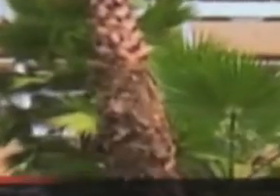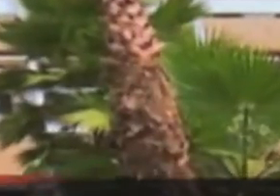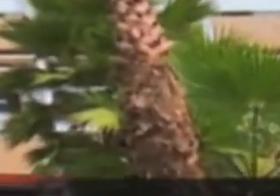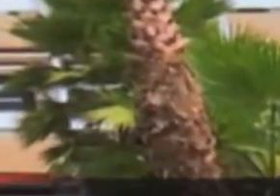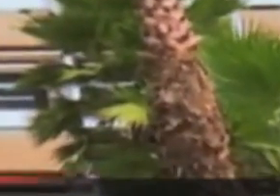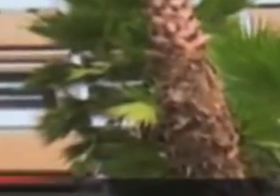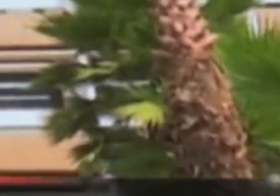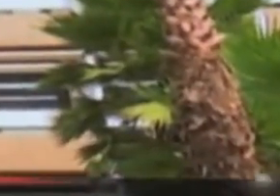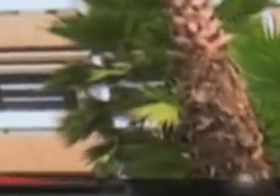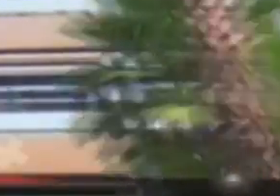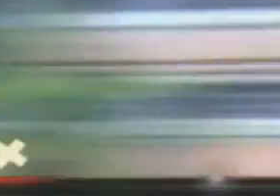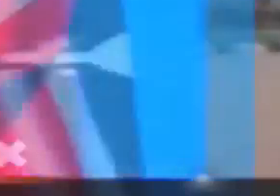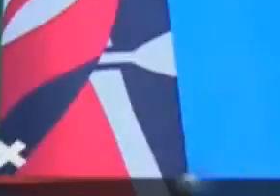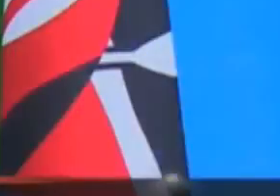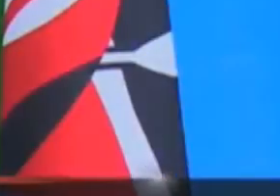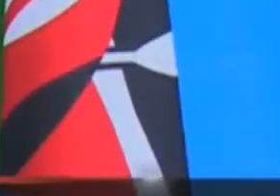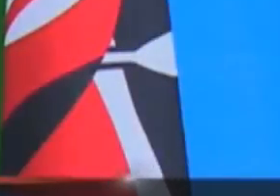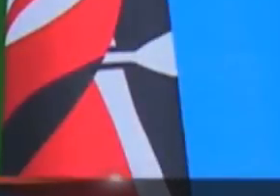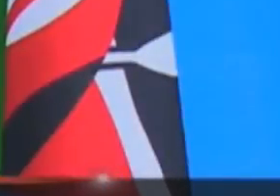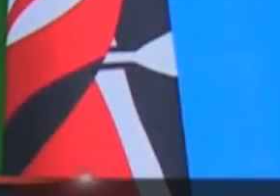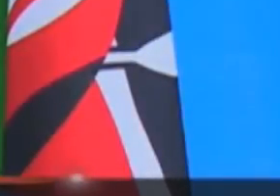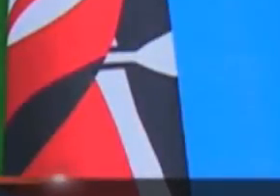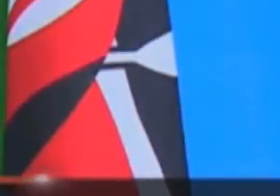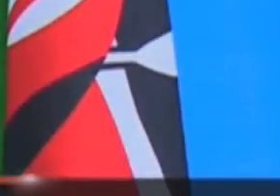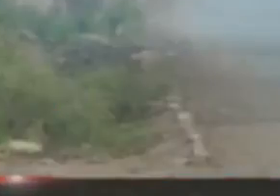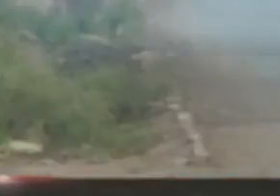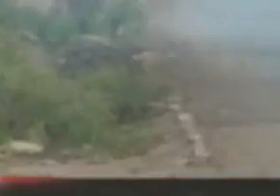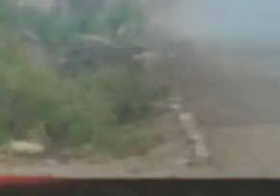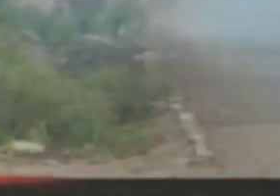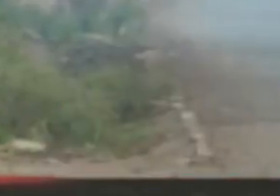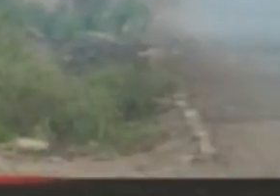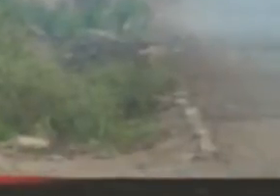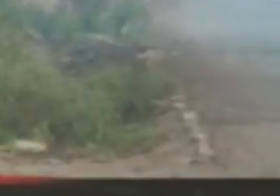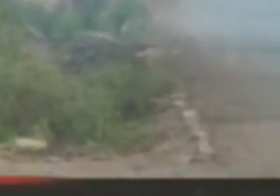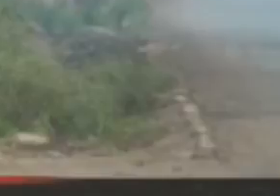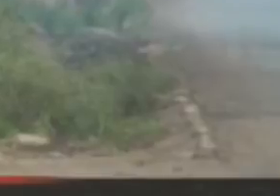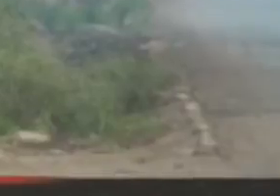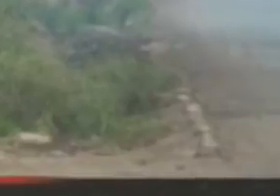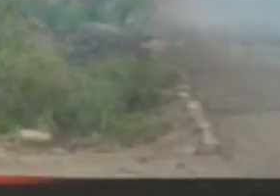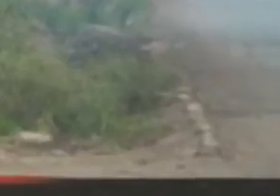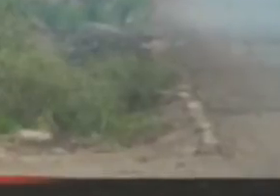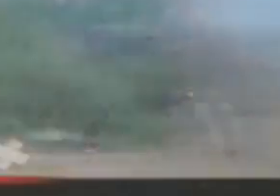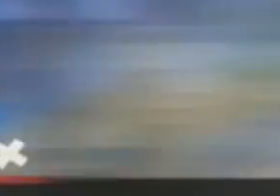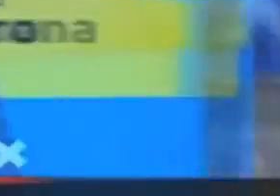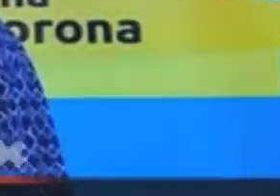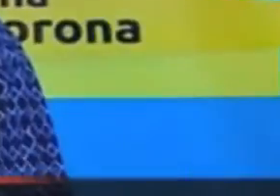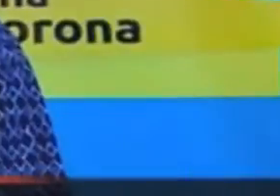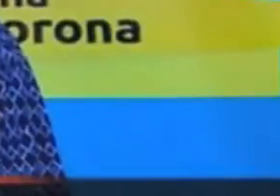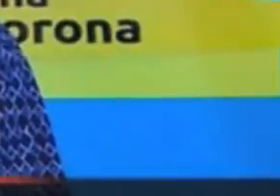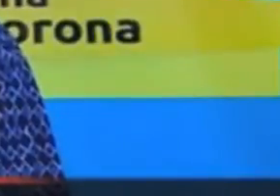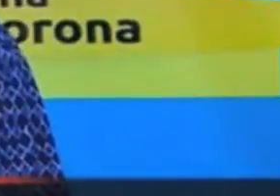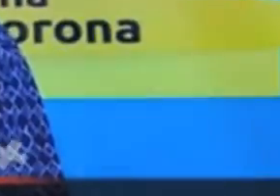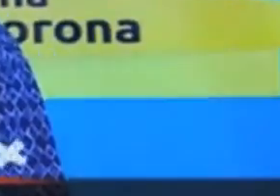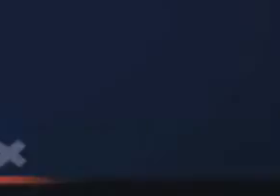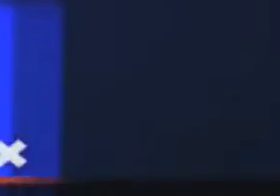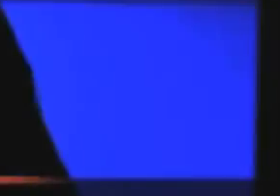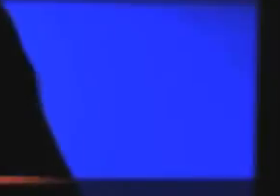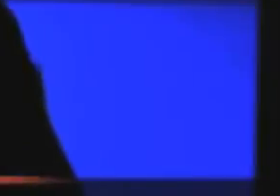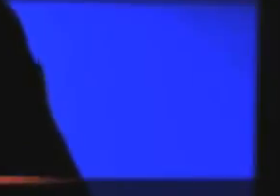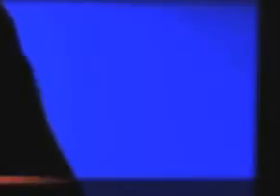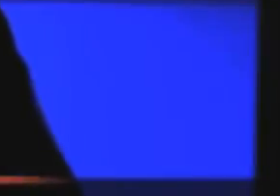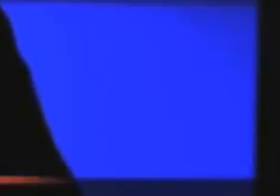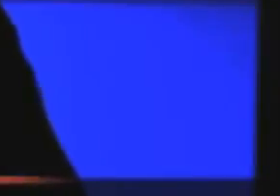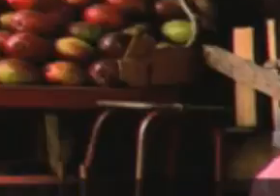This building here has got its fair share of criminals. We estimate that over 300,000 people have lost their jobs. I